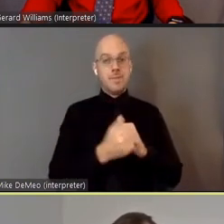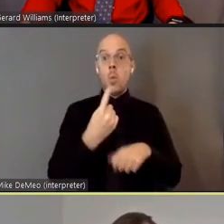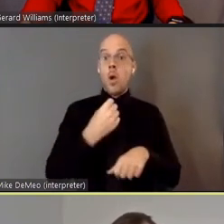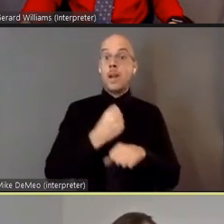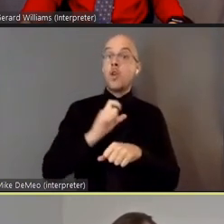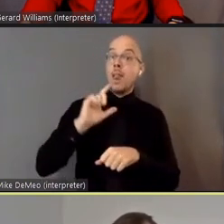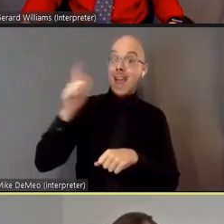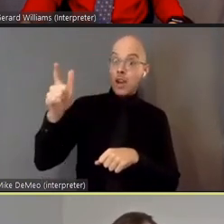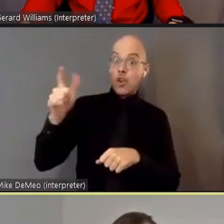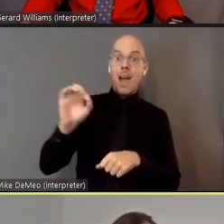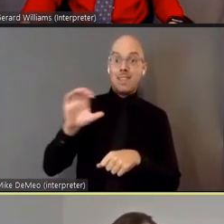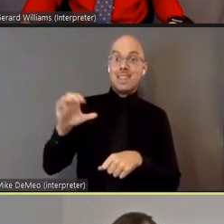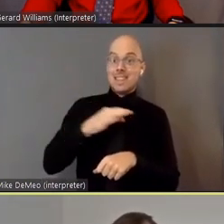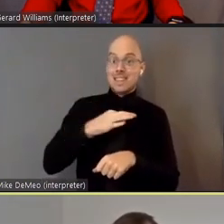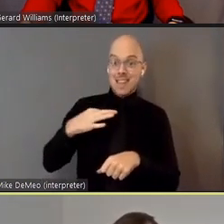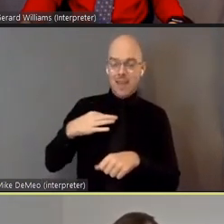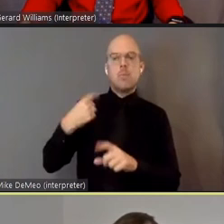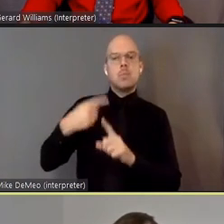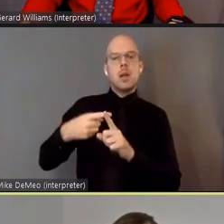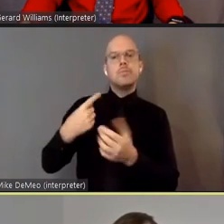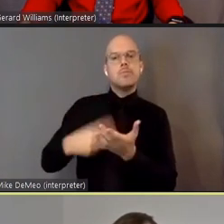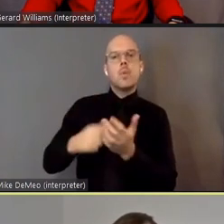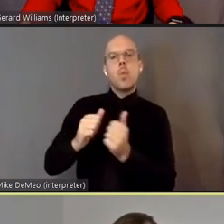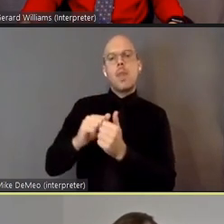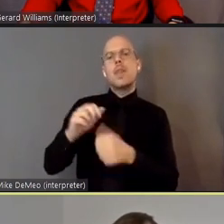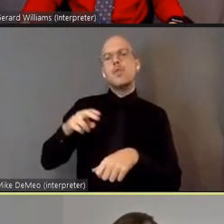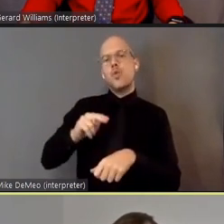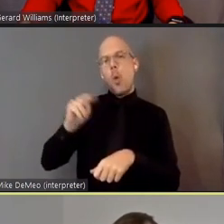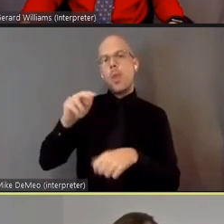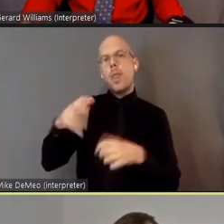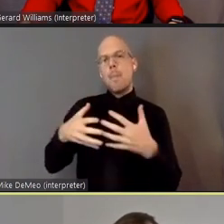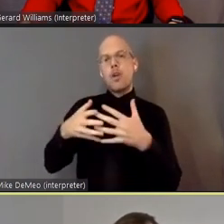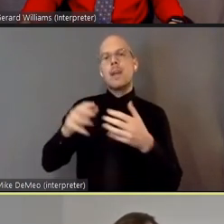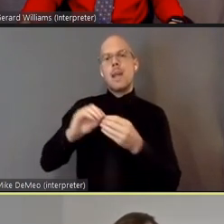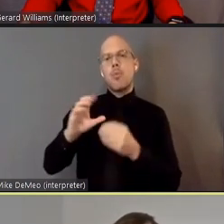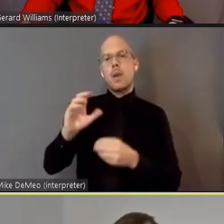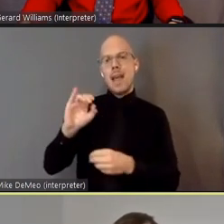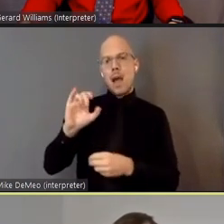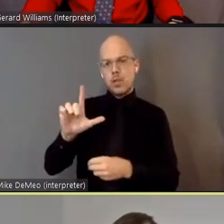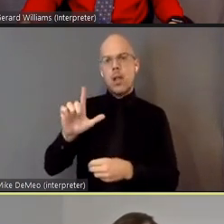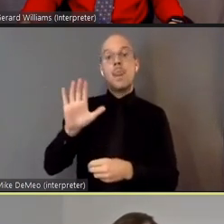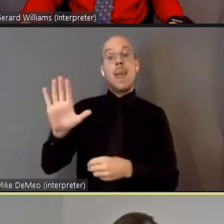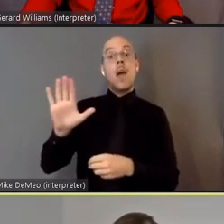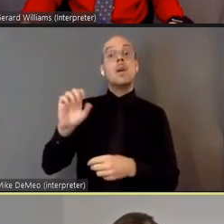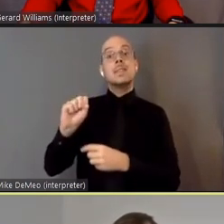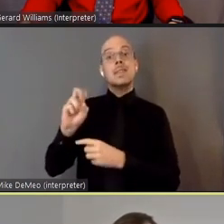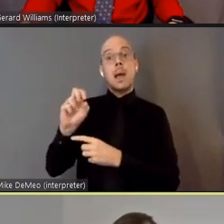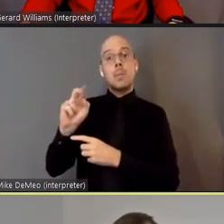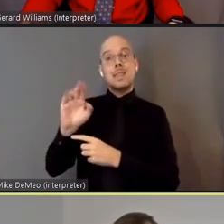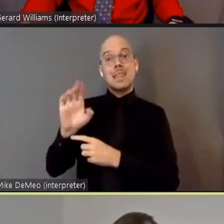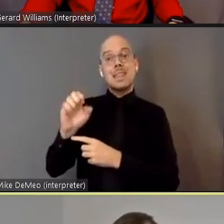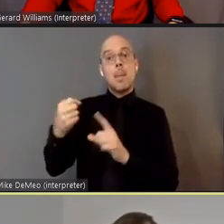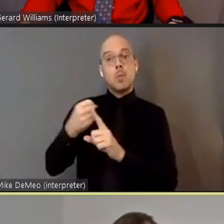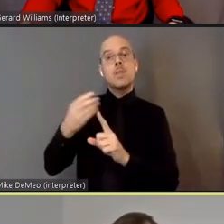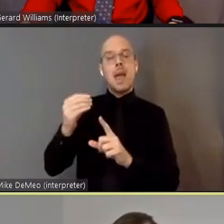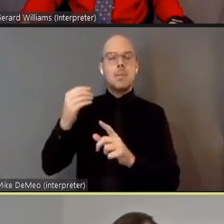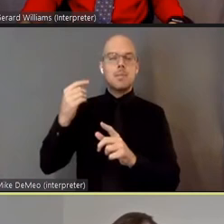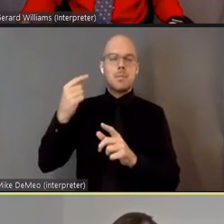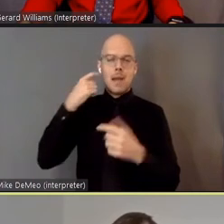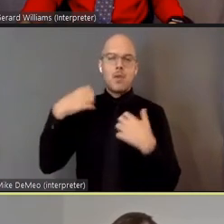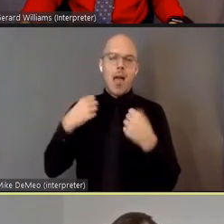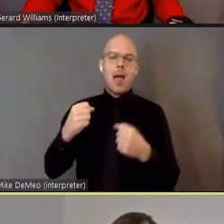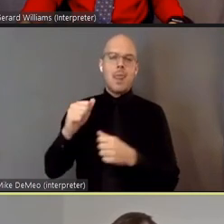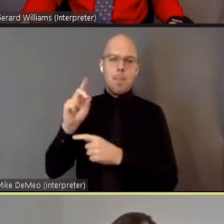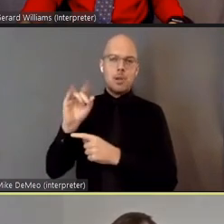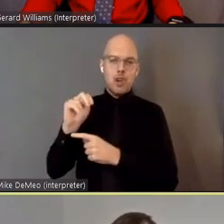staff, in consultation with the North American Numbering Council, Substance Abuse and Mental Health Services Administration, and Department of